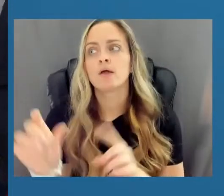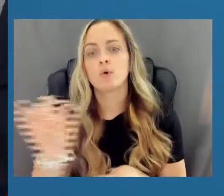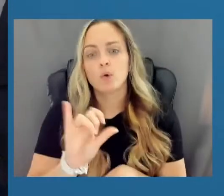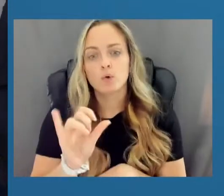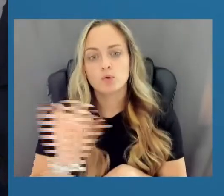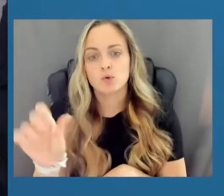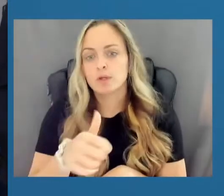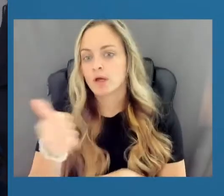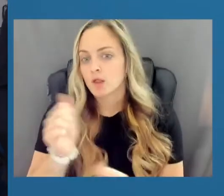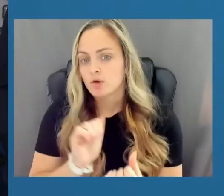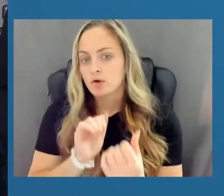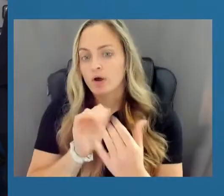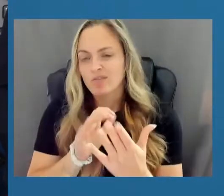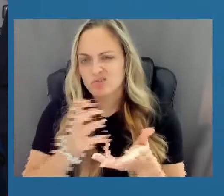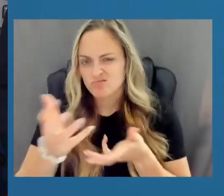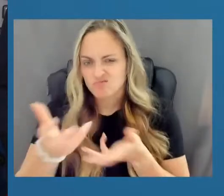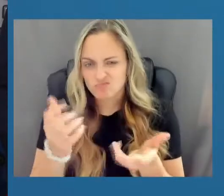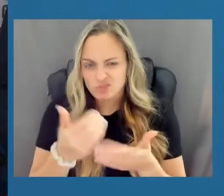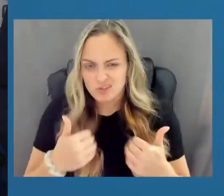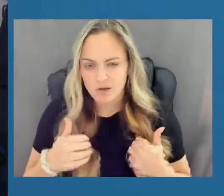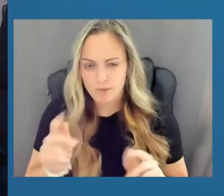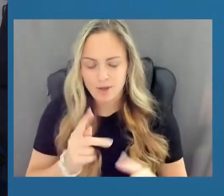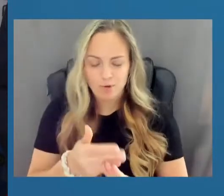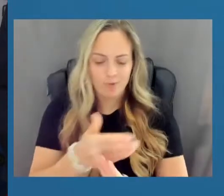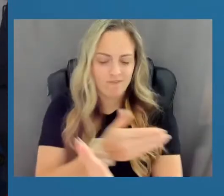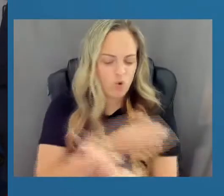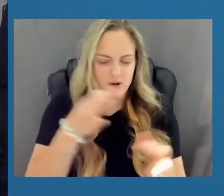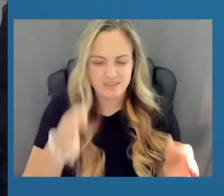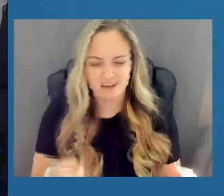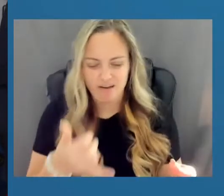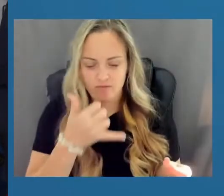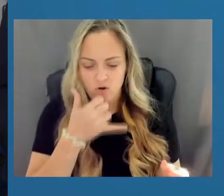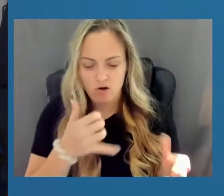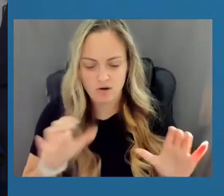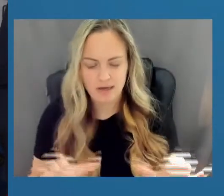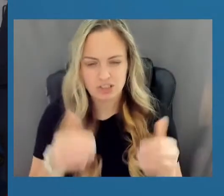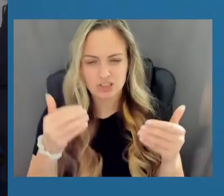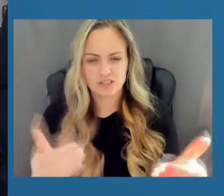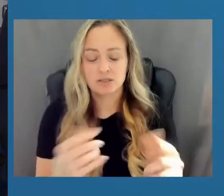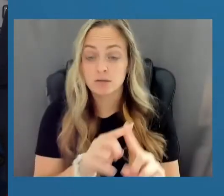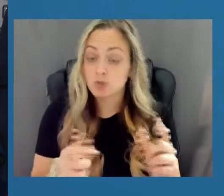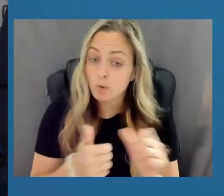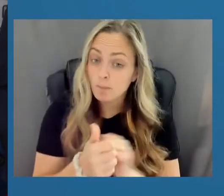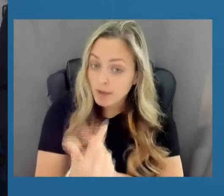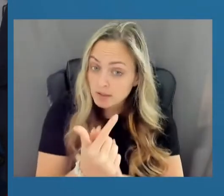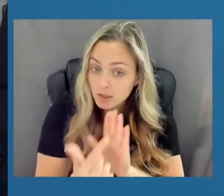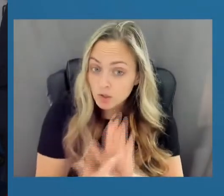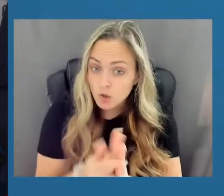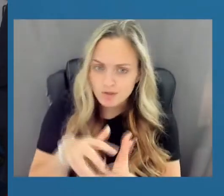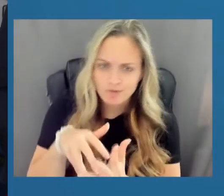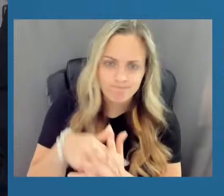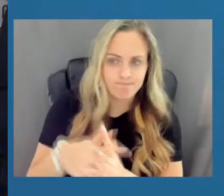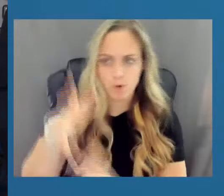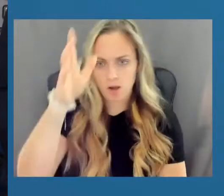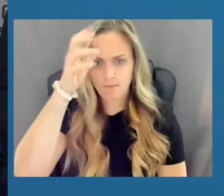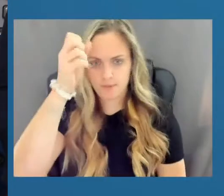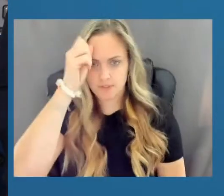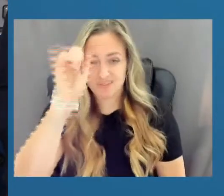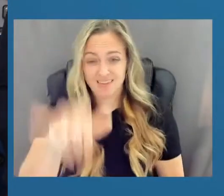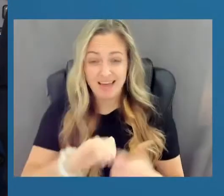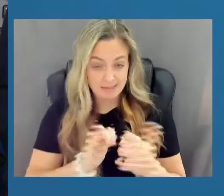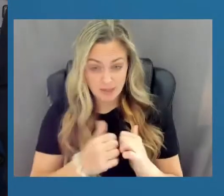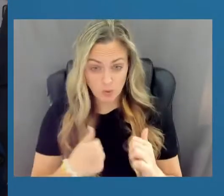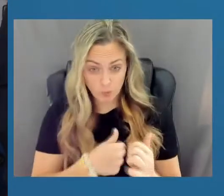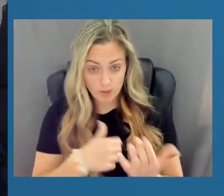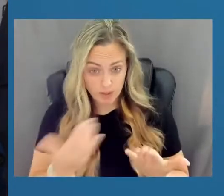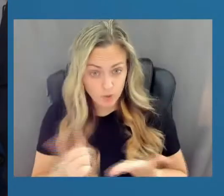effort is to engage young people before they make the wrong decisions and passing laws that are rooted in common sense. So that's how we in New York